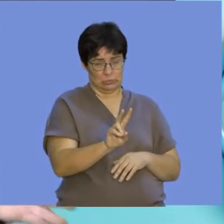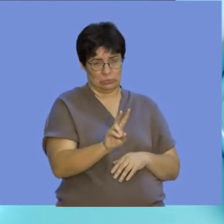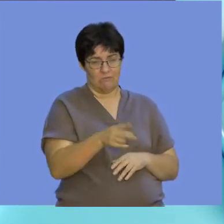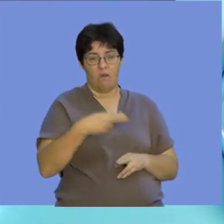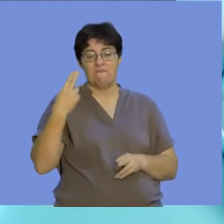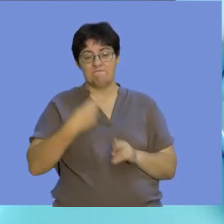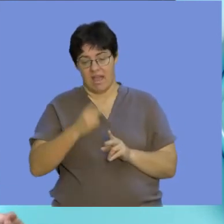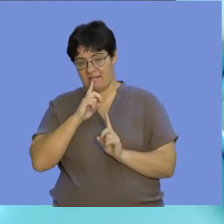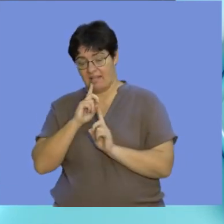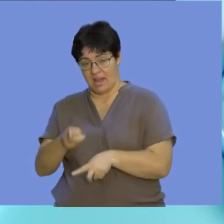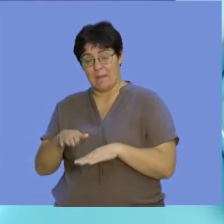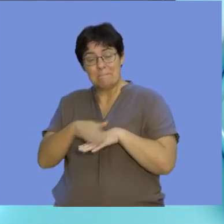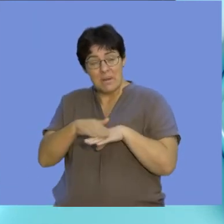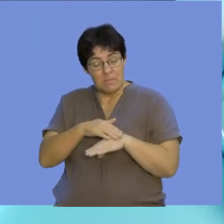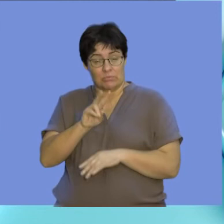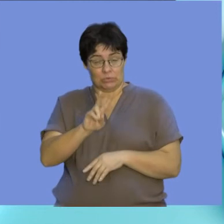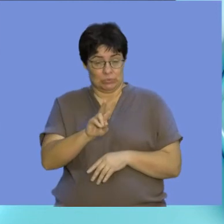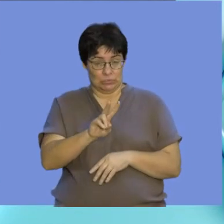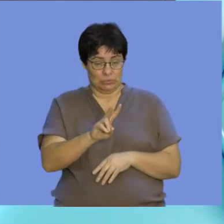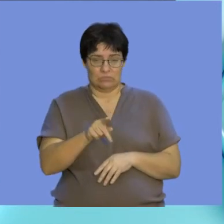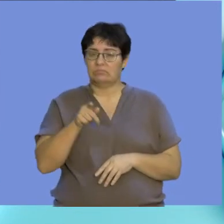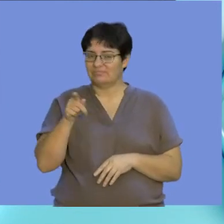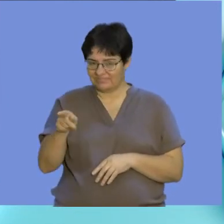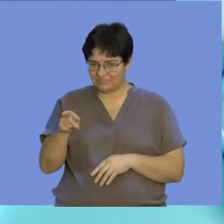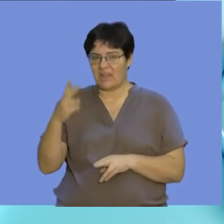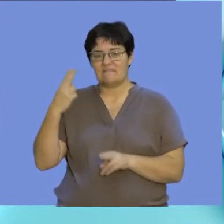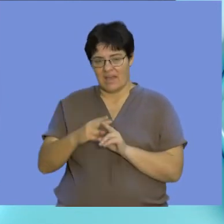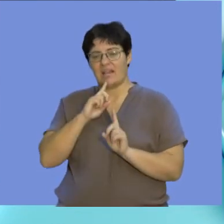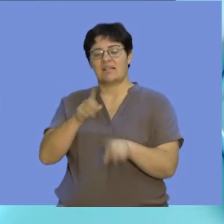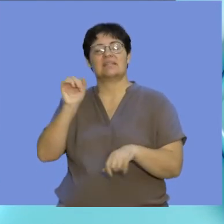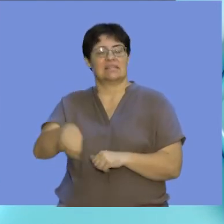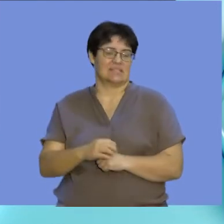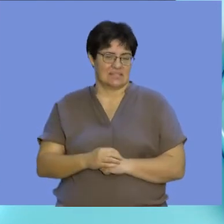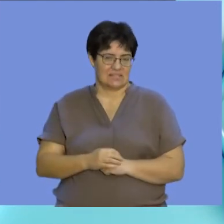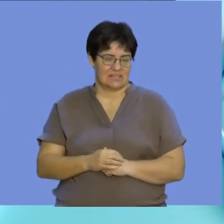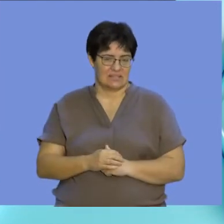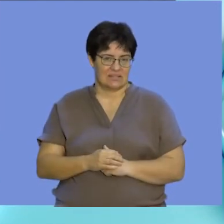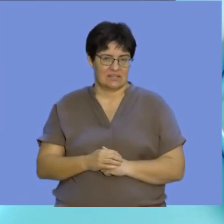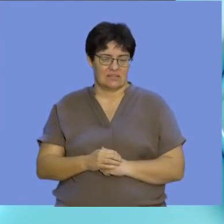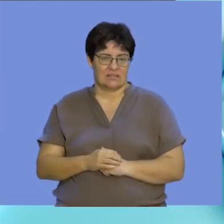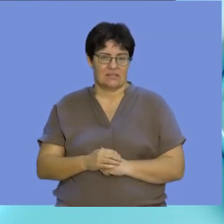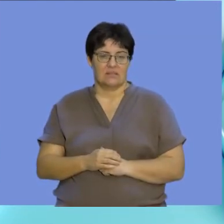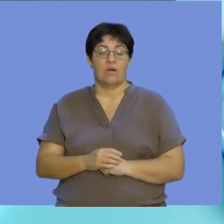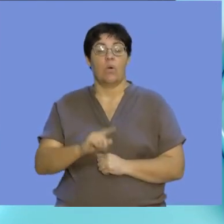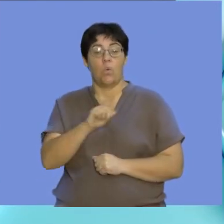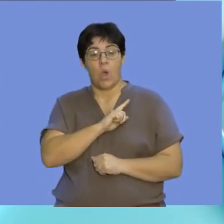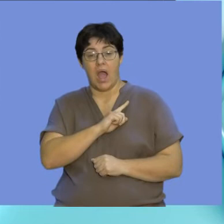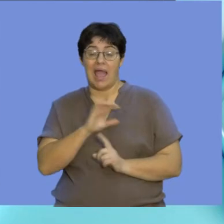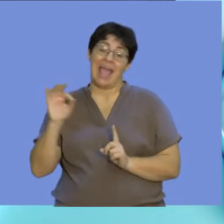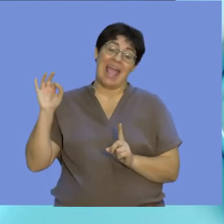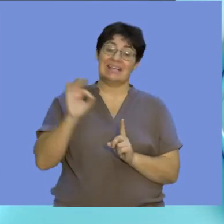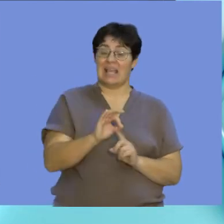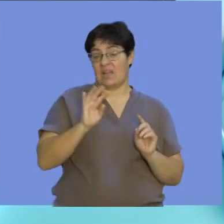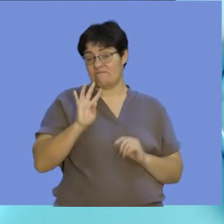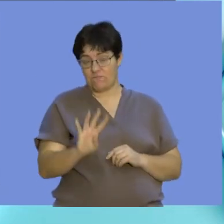final answer. Yes, this is a final answer, but because it's exactly 4 decimal places,